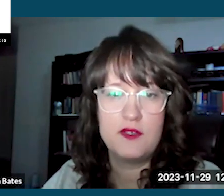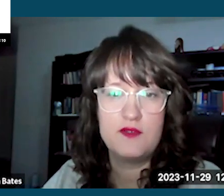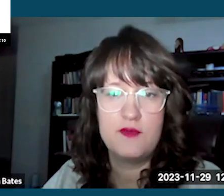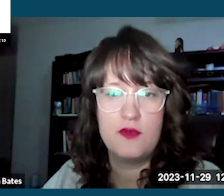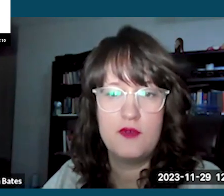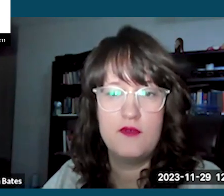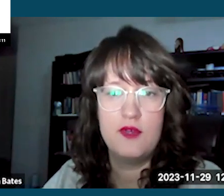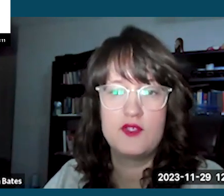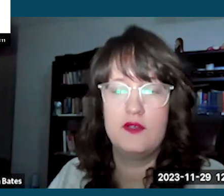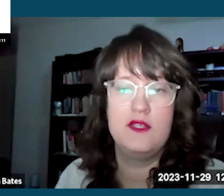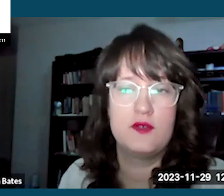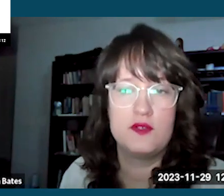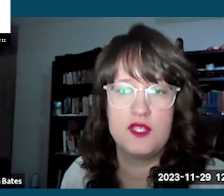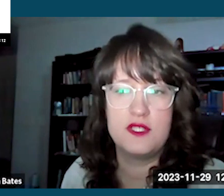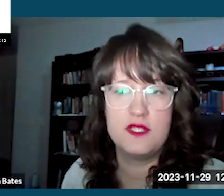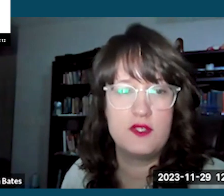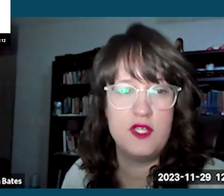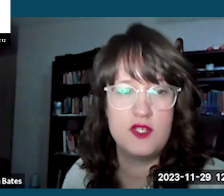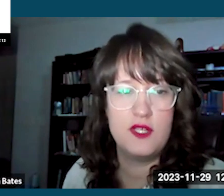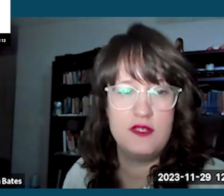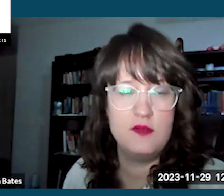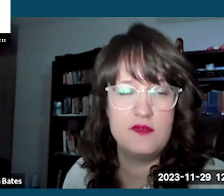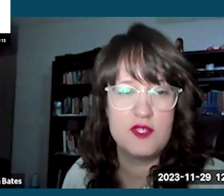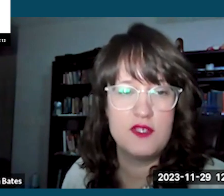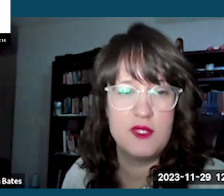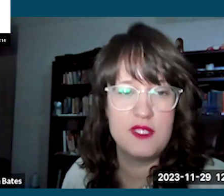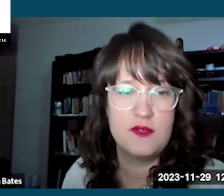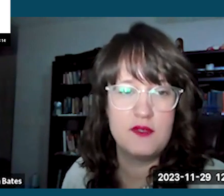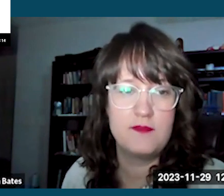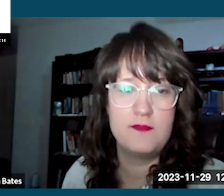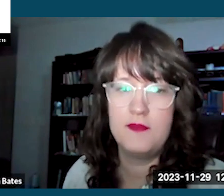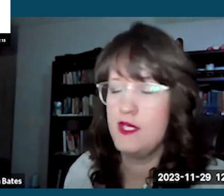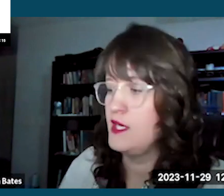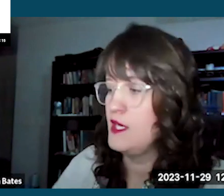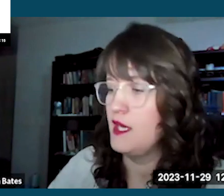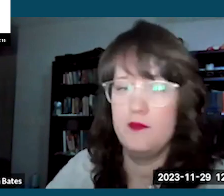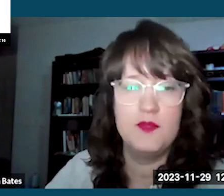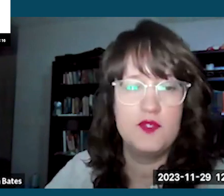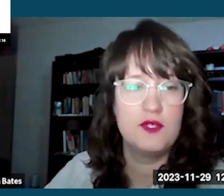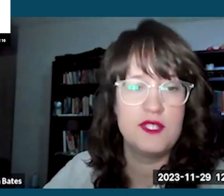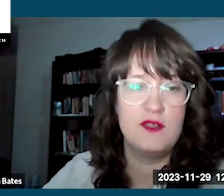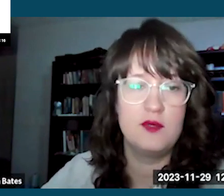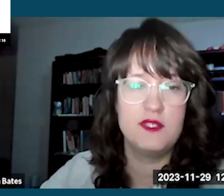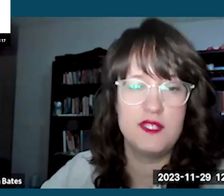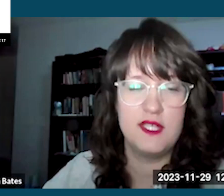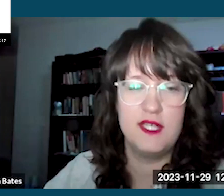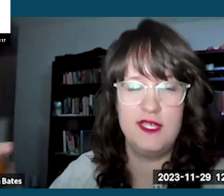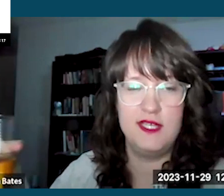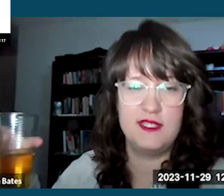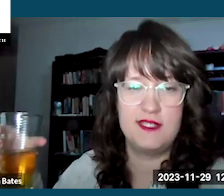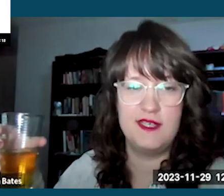associate directors for racial and social justice education at the University of Minnesota. Jules